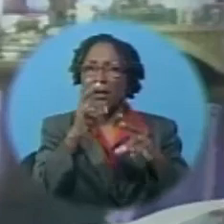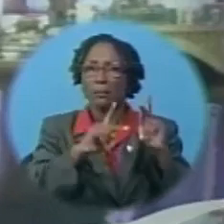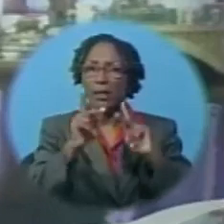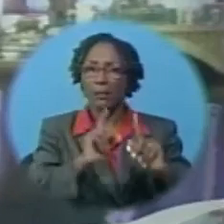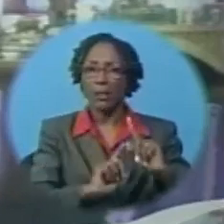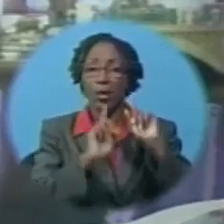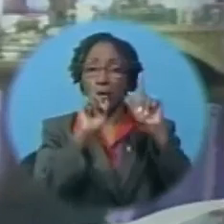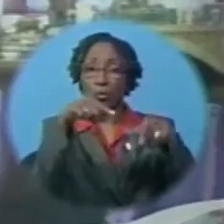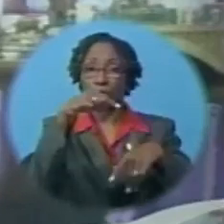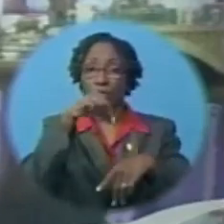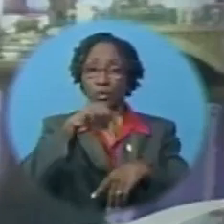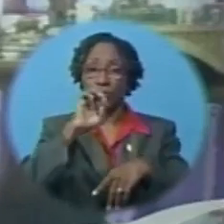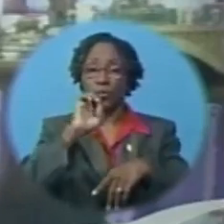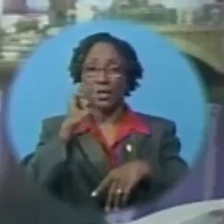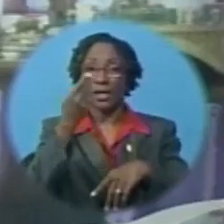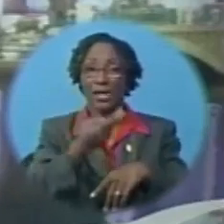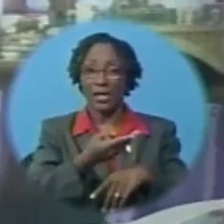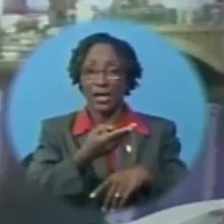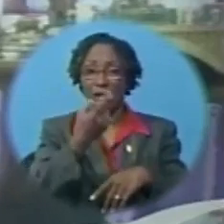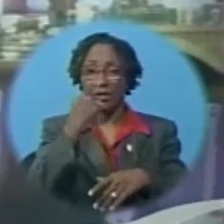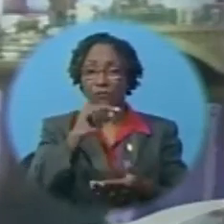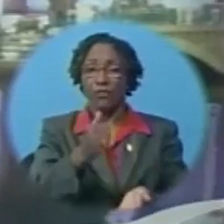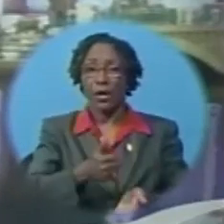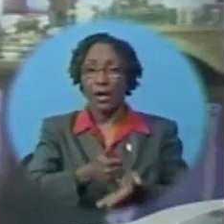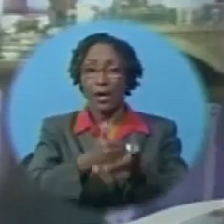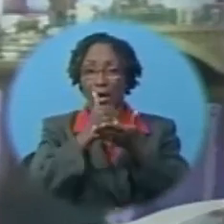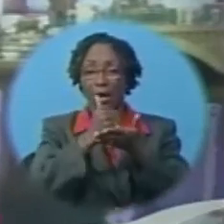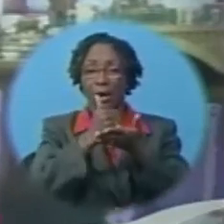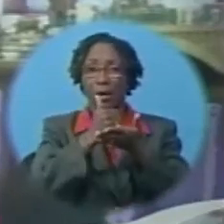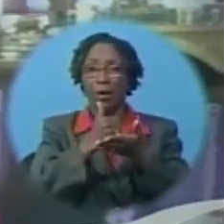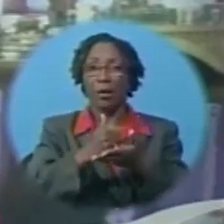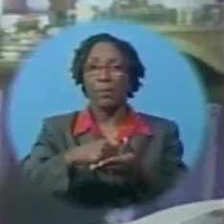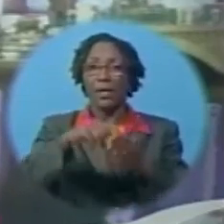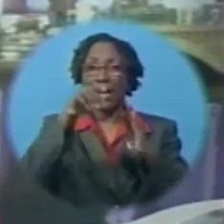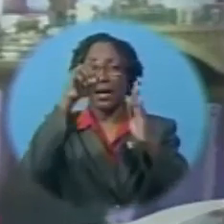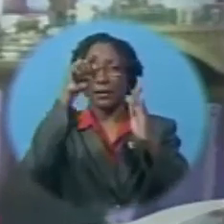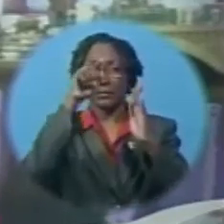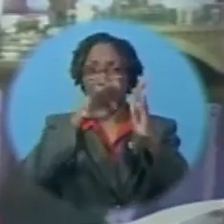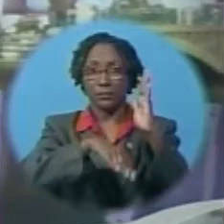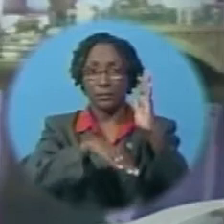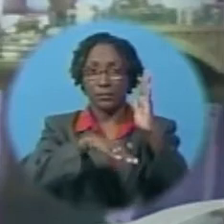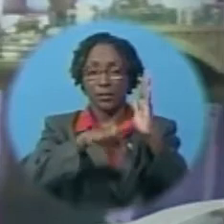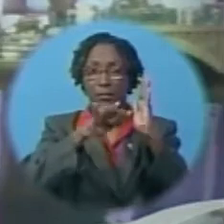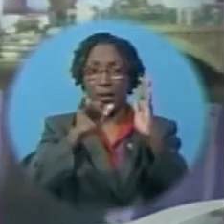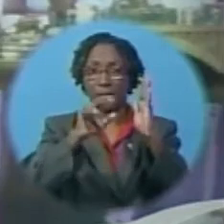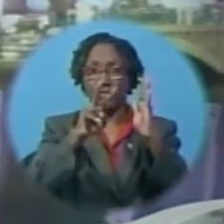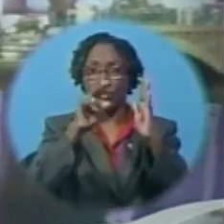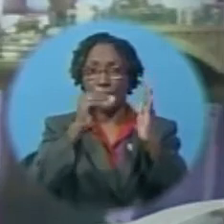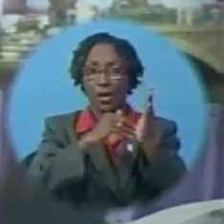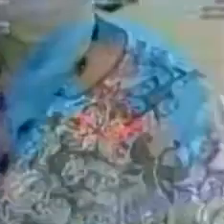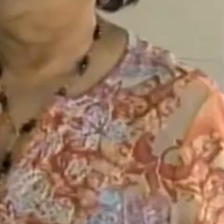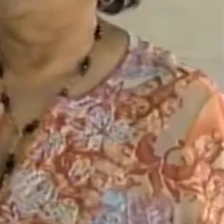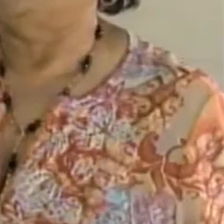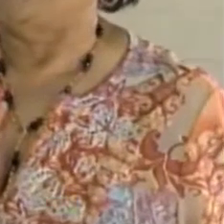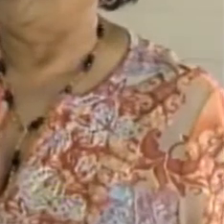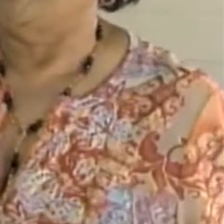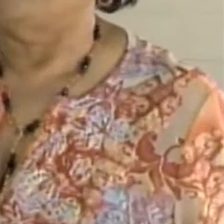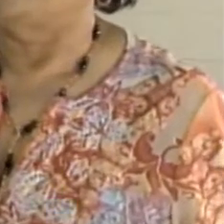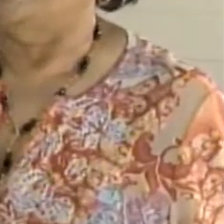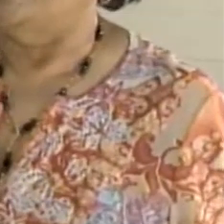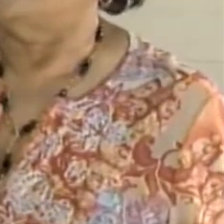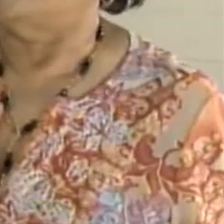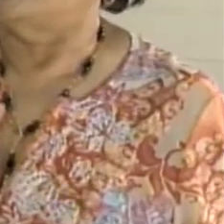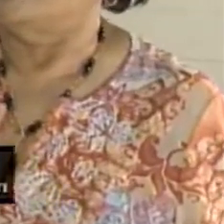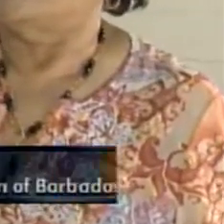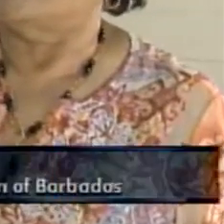at the QEH to relieve their symptoms when the condition flares up has dropped by 2,000. I think people are beginning now to wake up